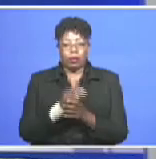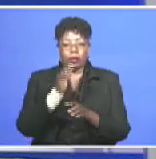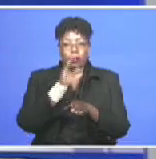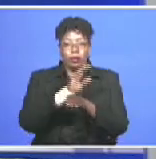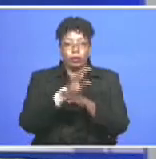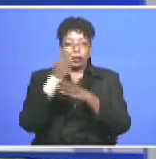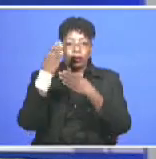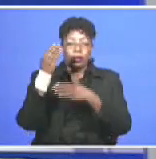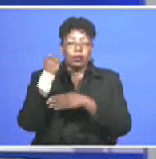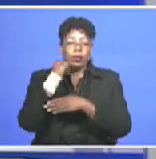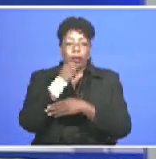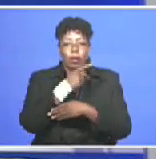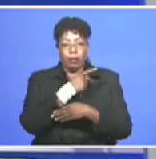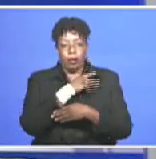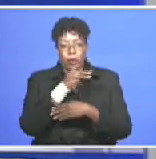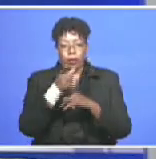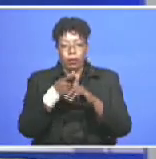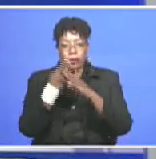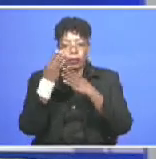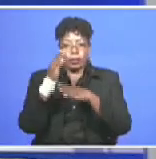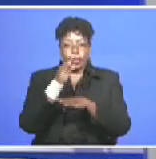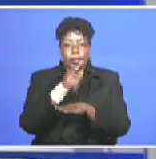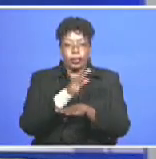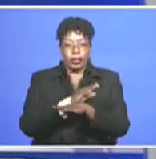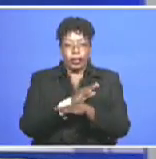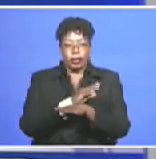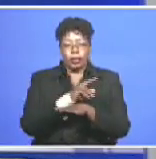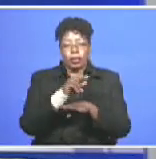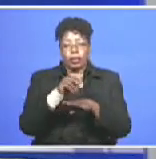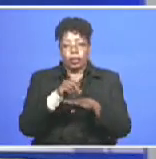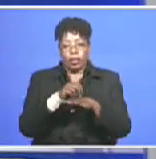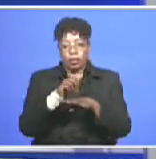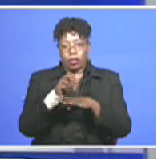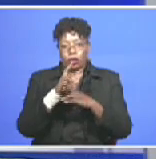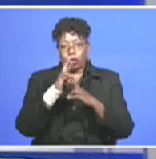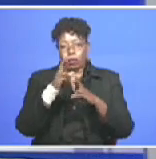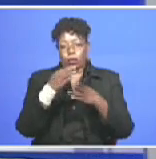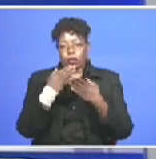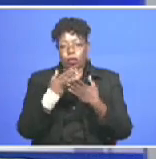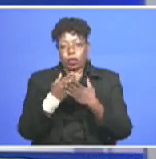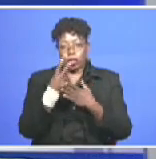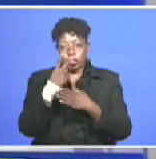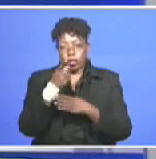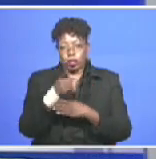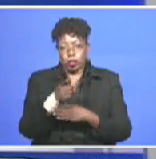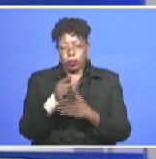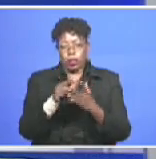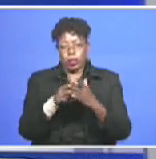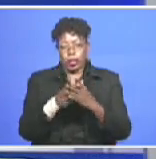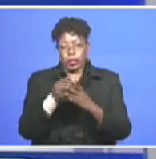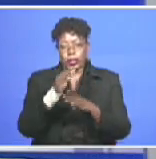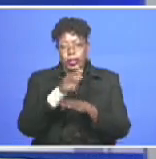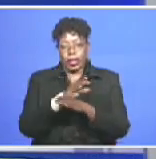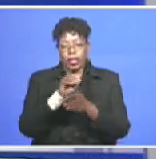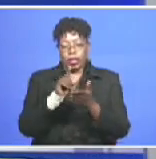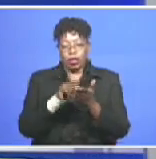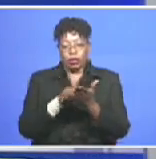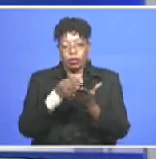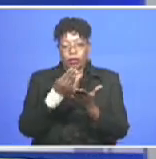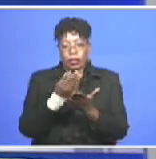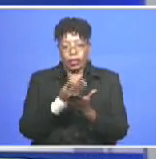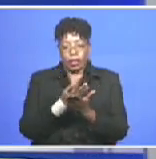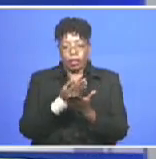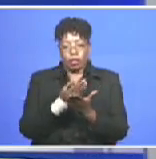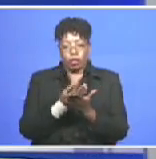Good evening, Bahamas. I'm Altavise Munnings. Welcome to the Bahamas Tonight at the National Report. It's always good to see you. We begin tonight with news from the financial